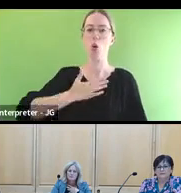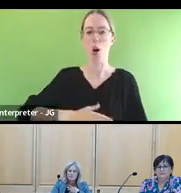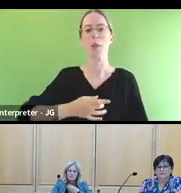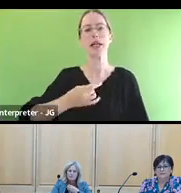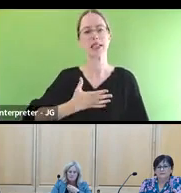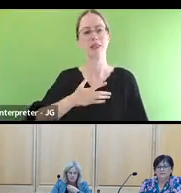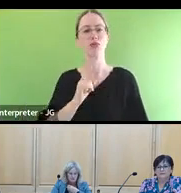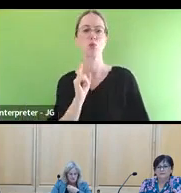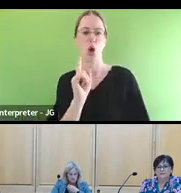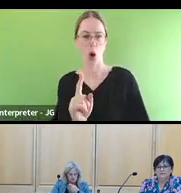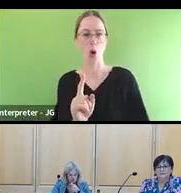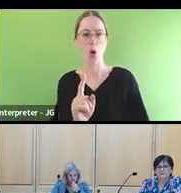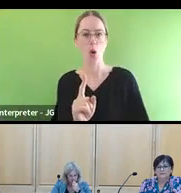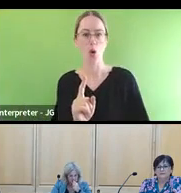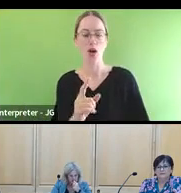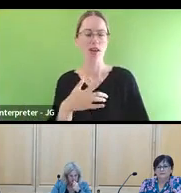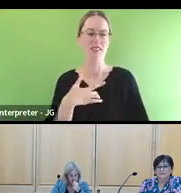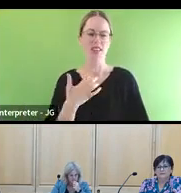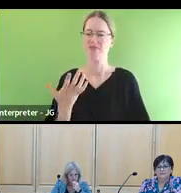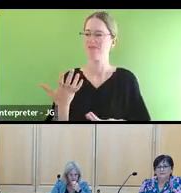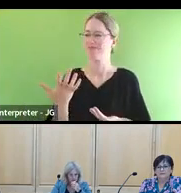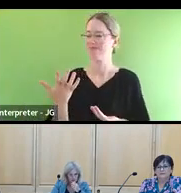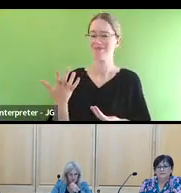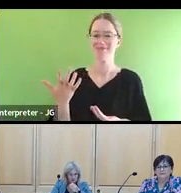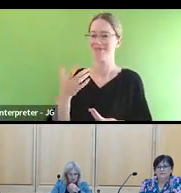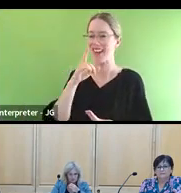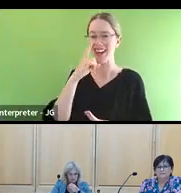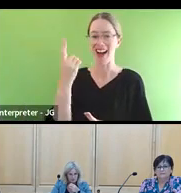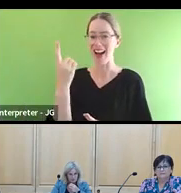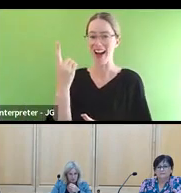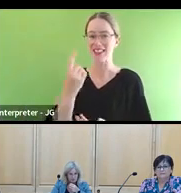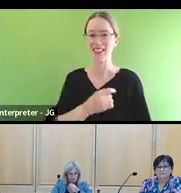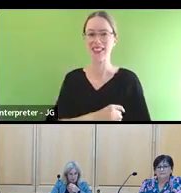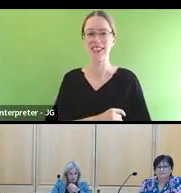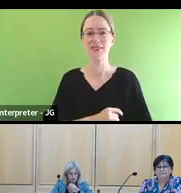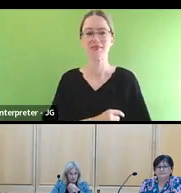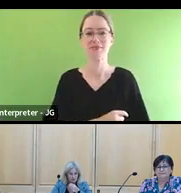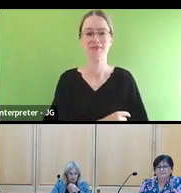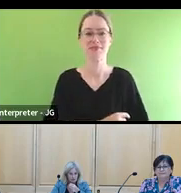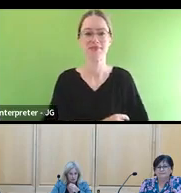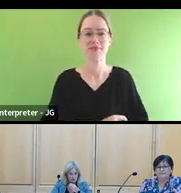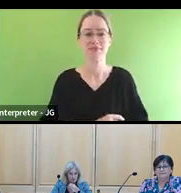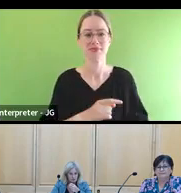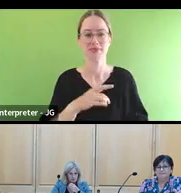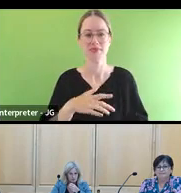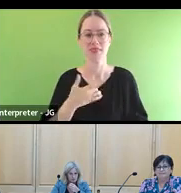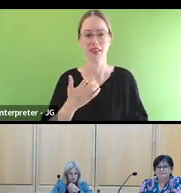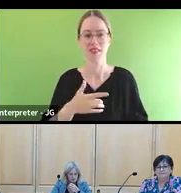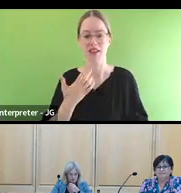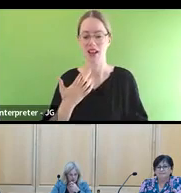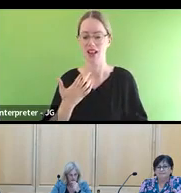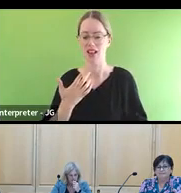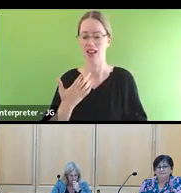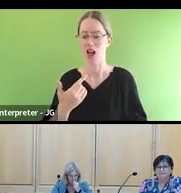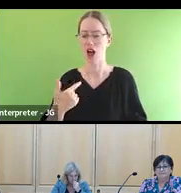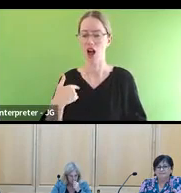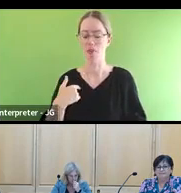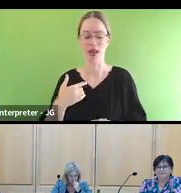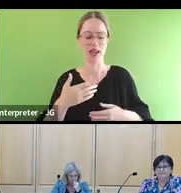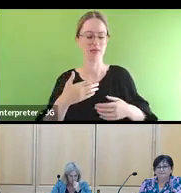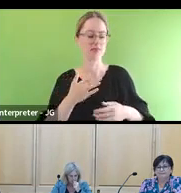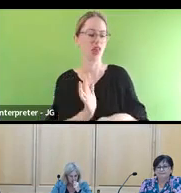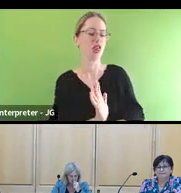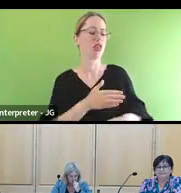myself there, I feel I can't do that anymore. I feel like I'm being pushed out, and I know I'm not